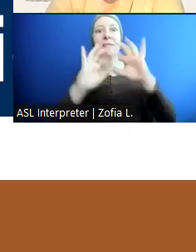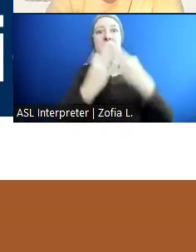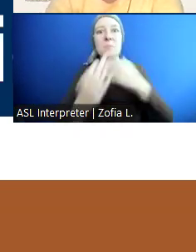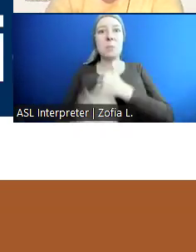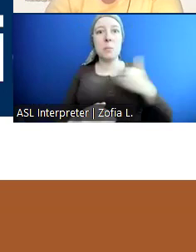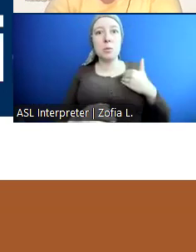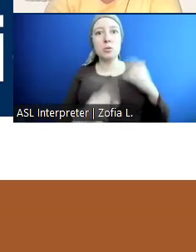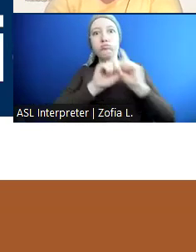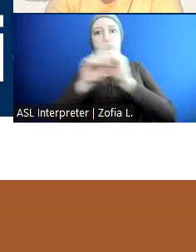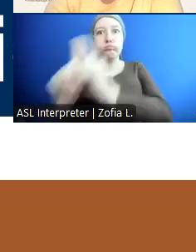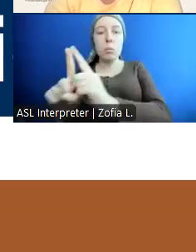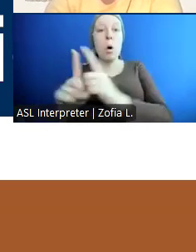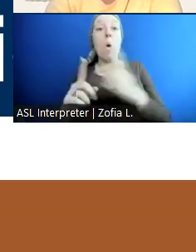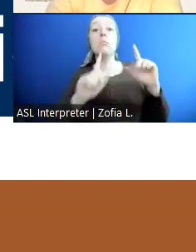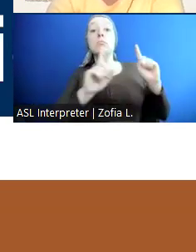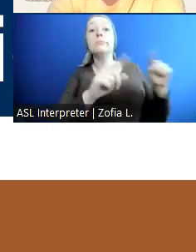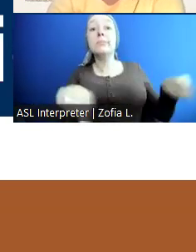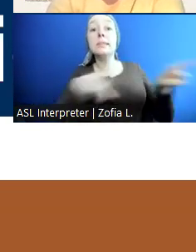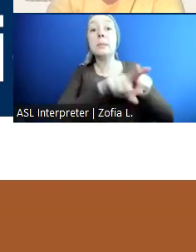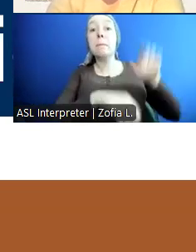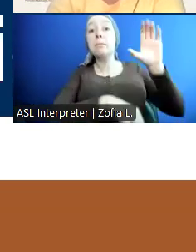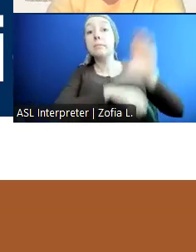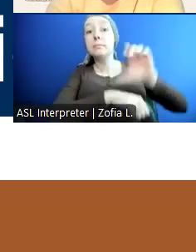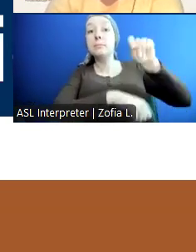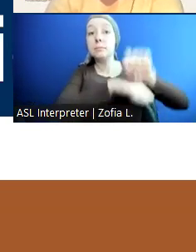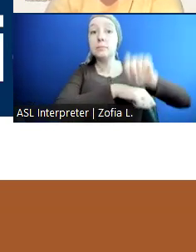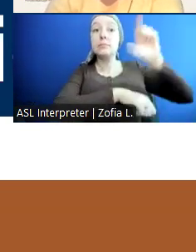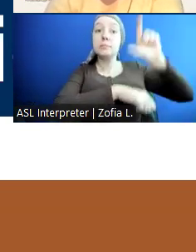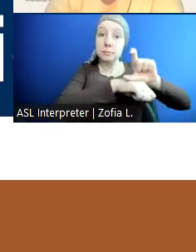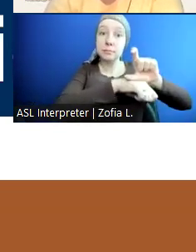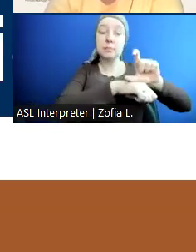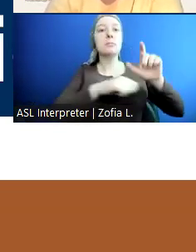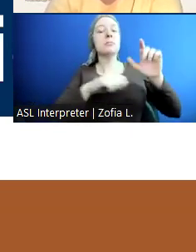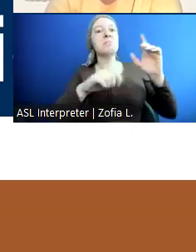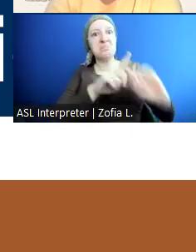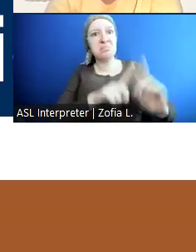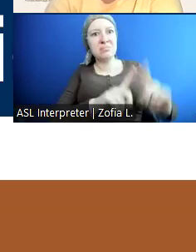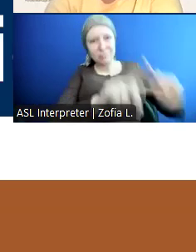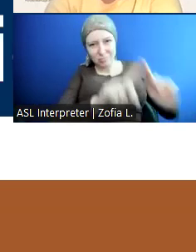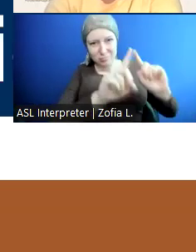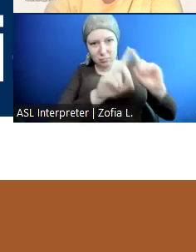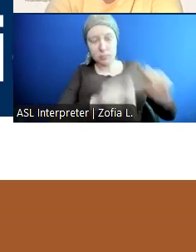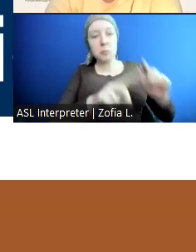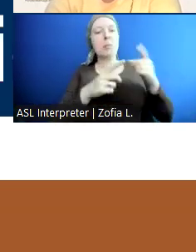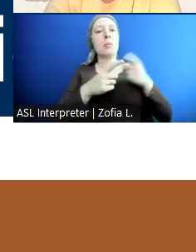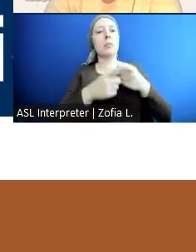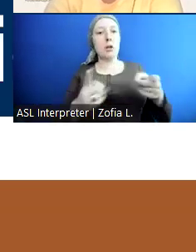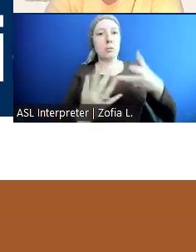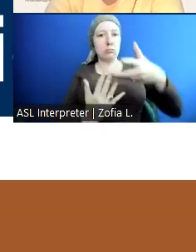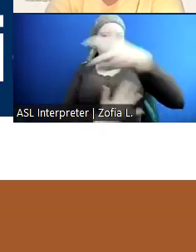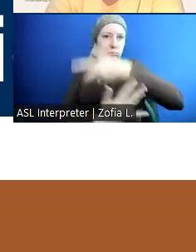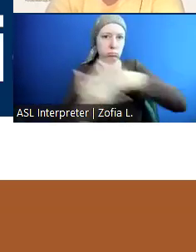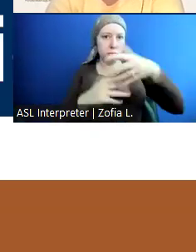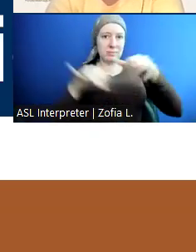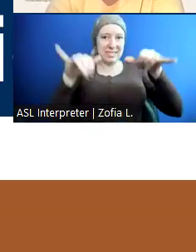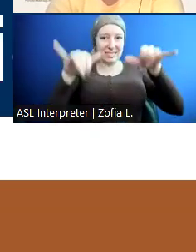to the same houses of worship, they go to the same, you know, church or temple, they are around, you know, the